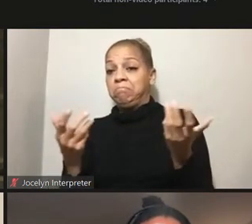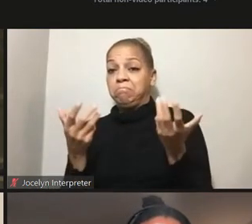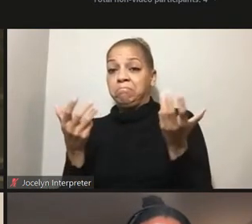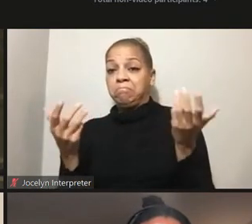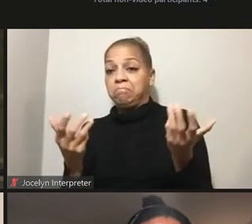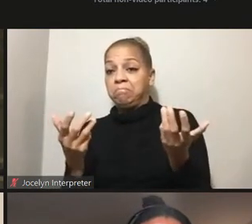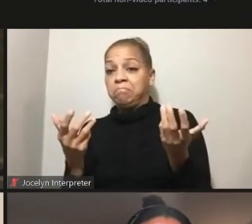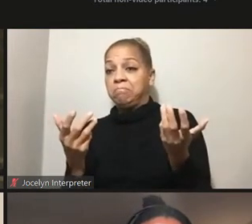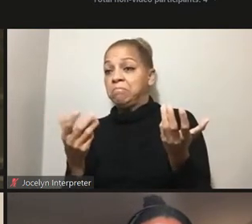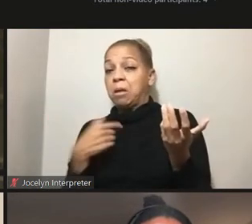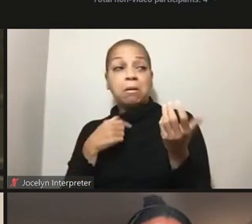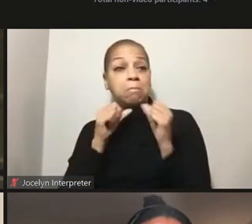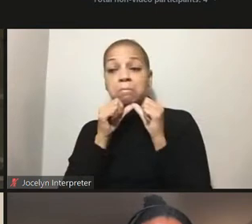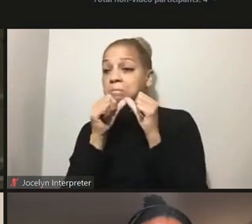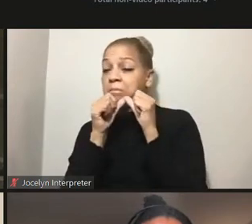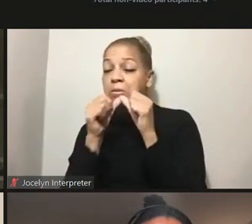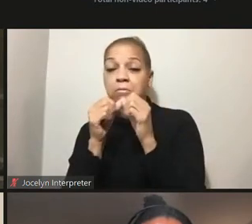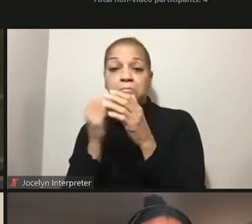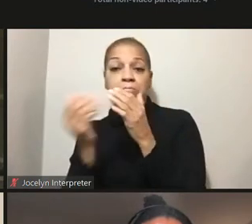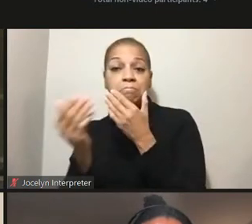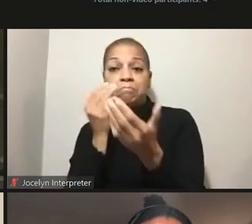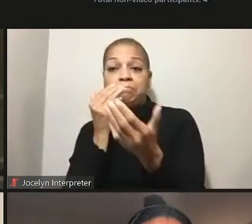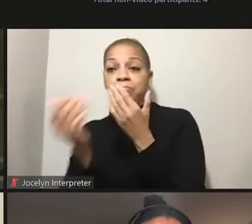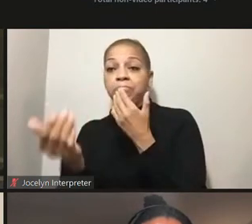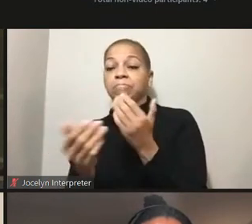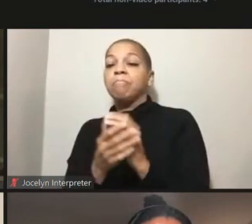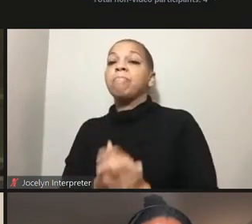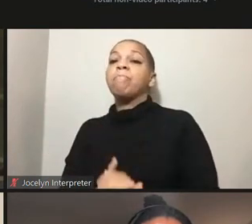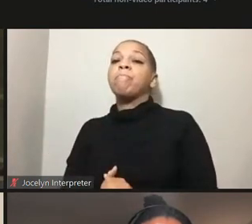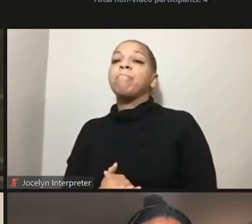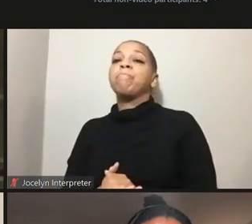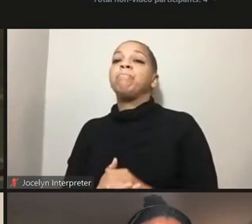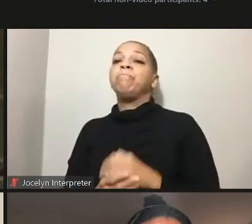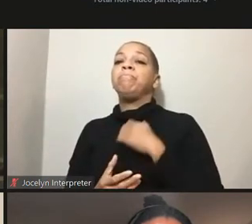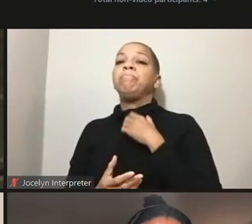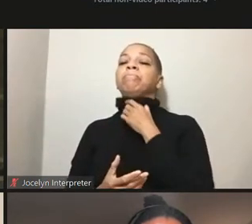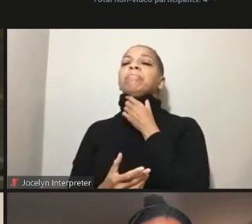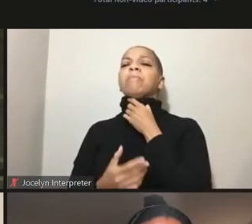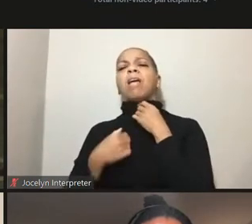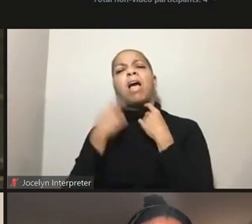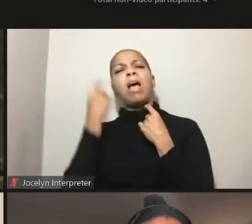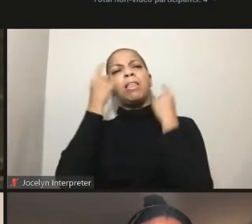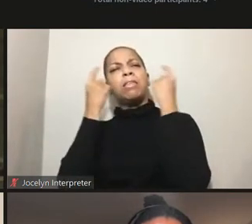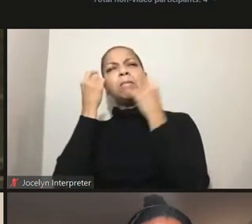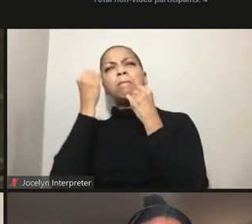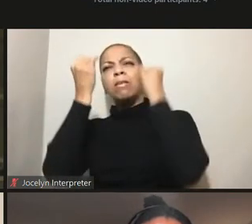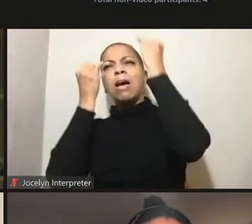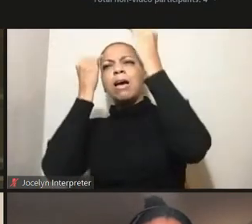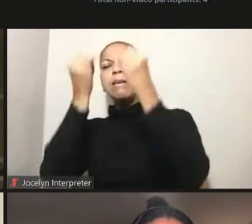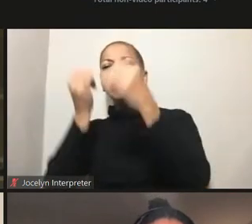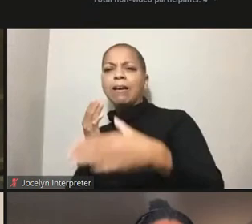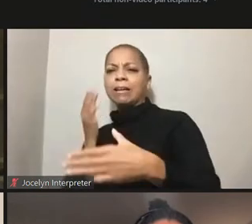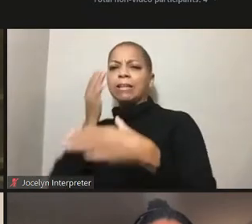I got to keep moving. You know, the fact that I think about this idea of disruption